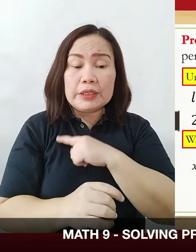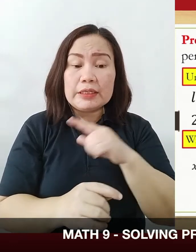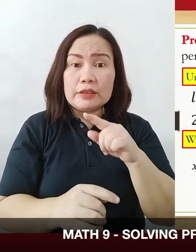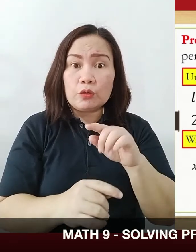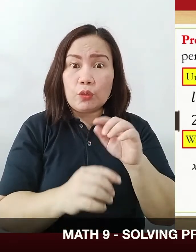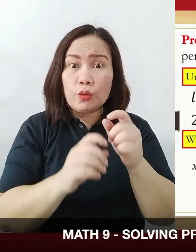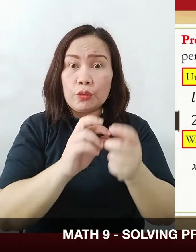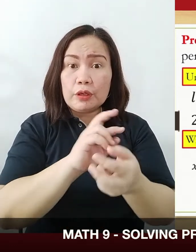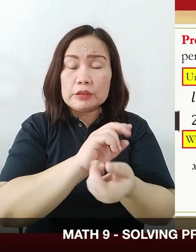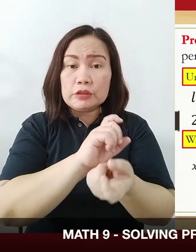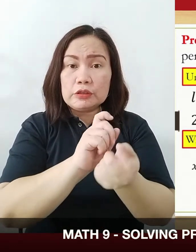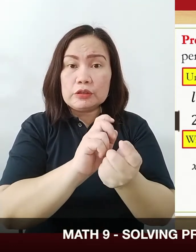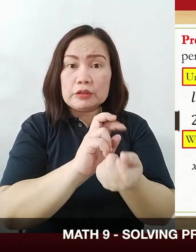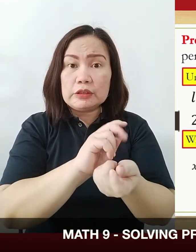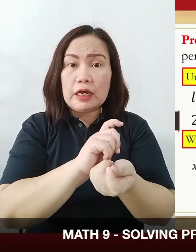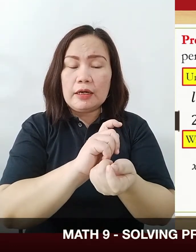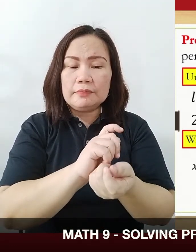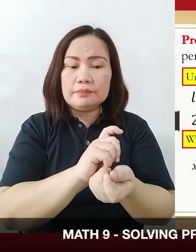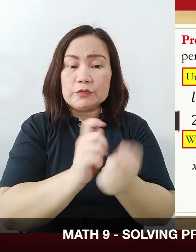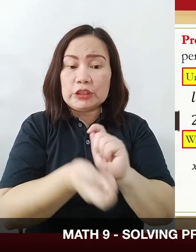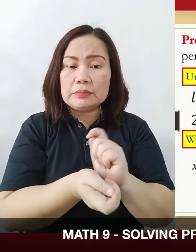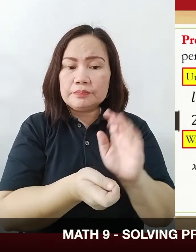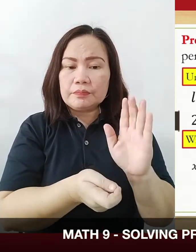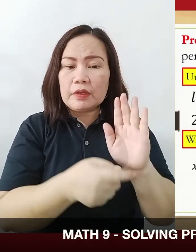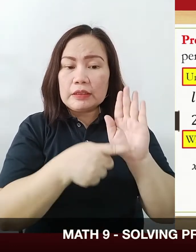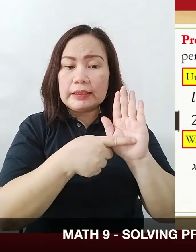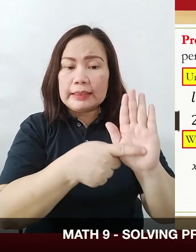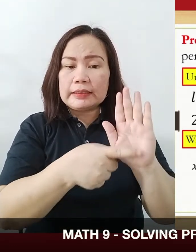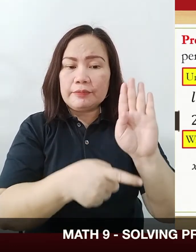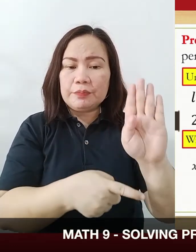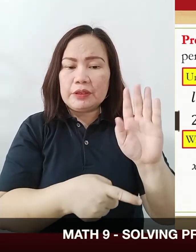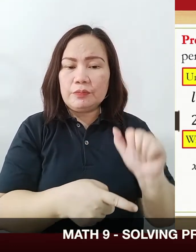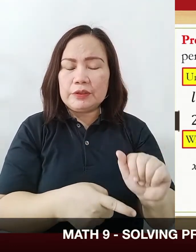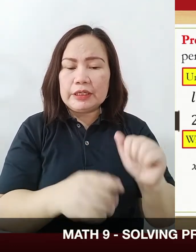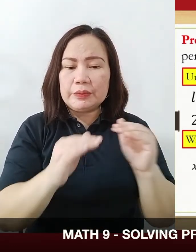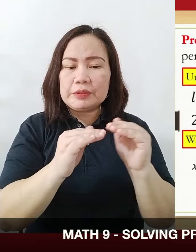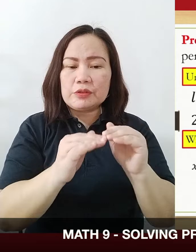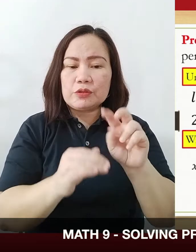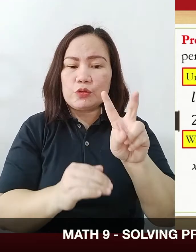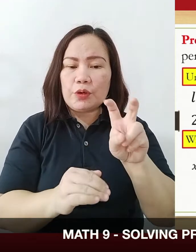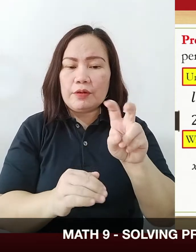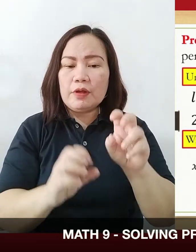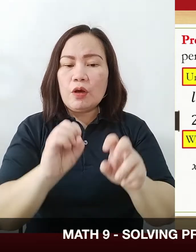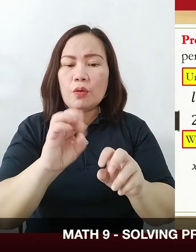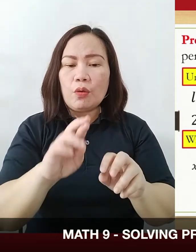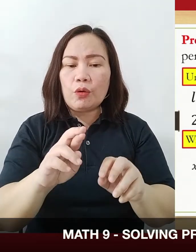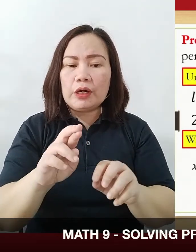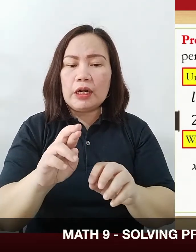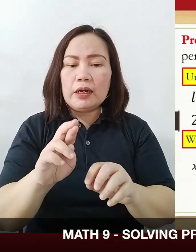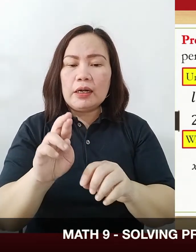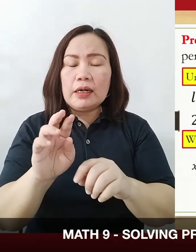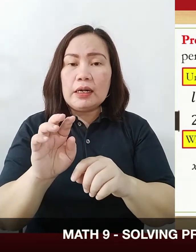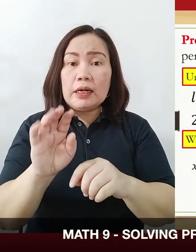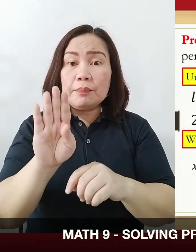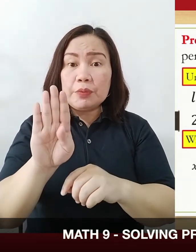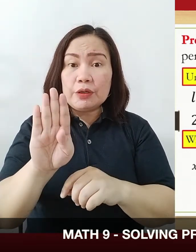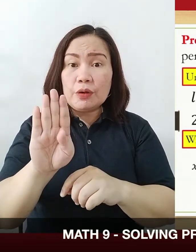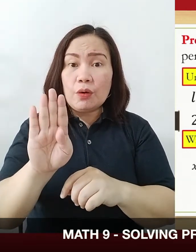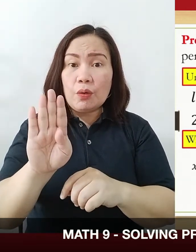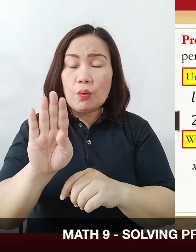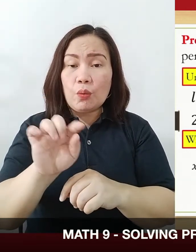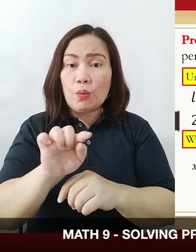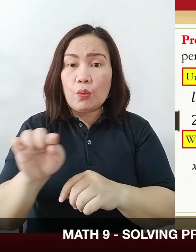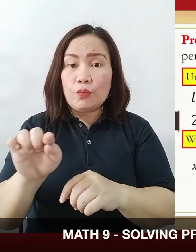have negative b over a is equal to 12, or we can have it b over a is equal to negative